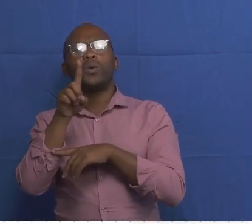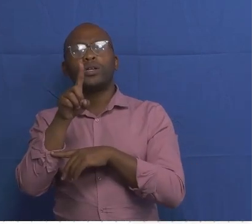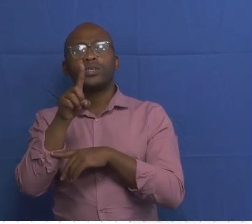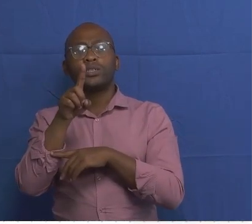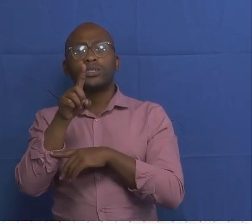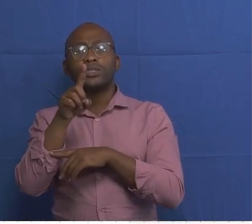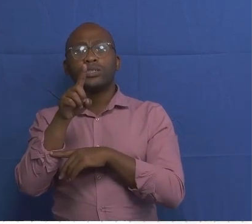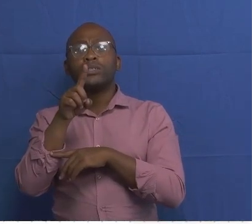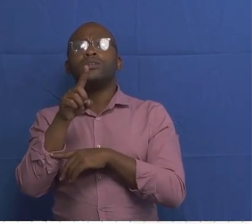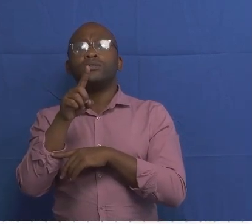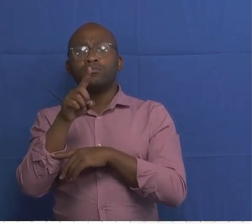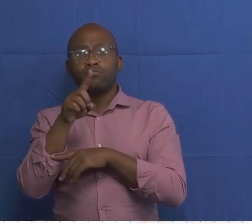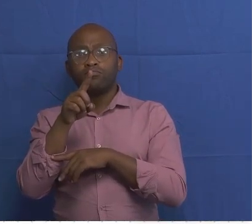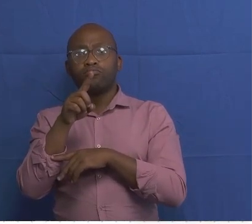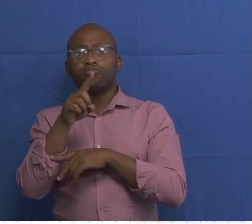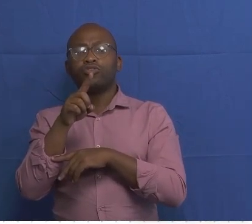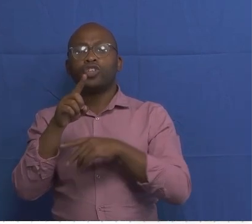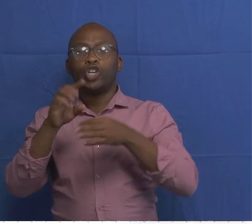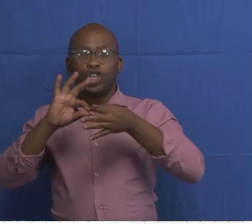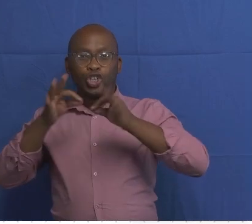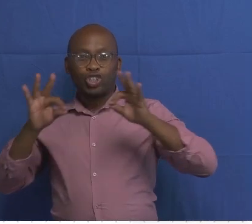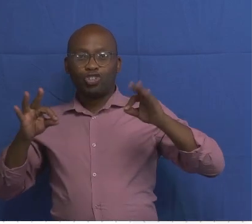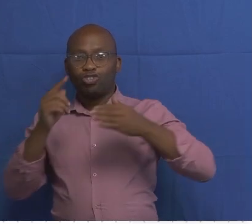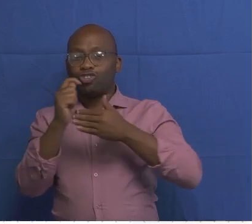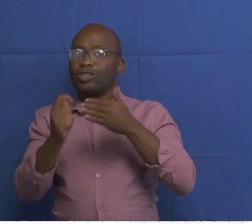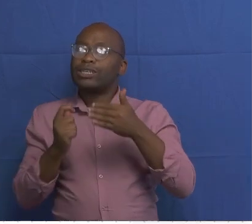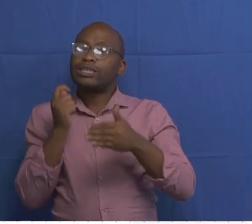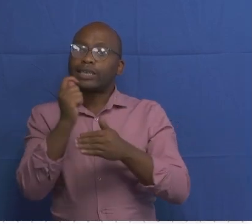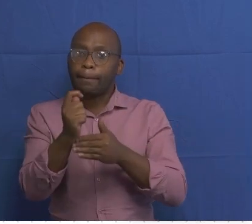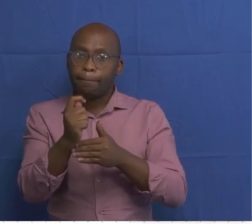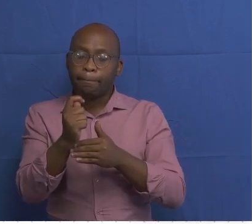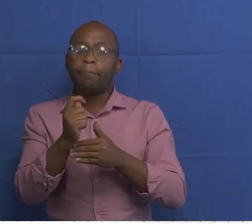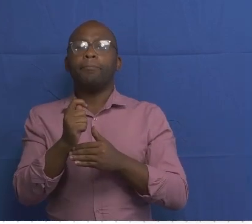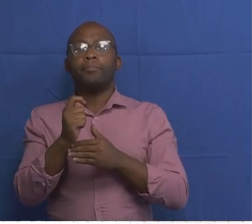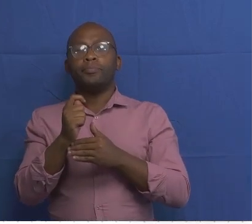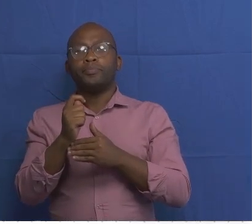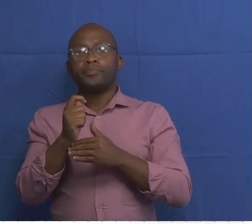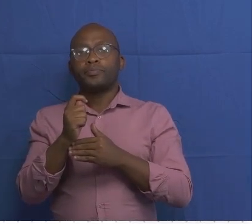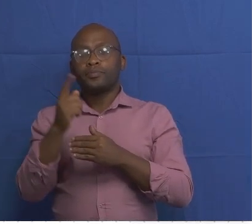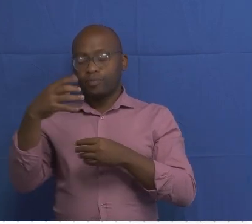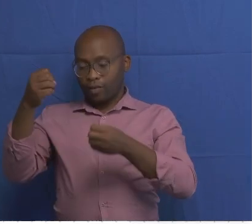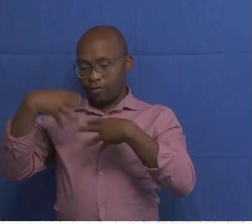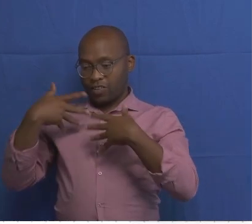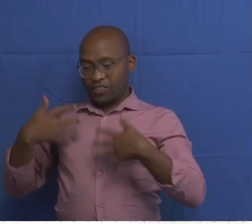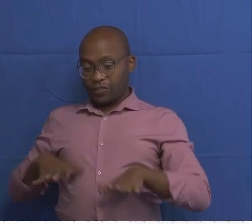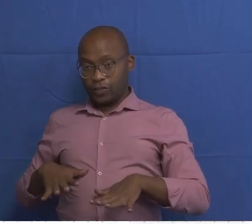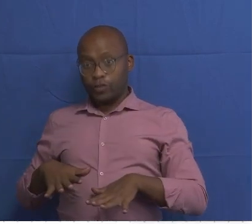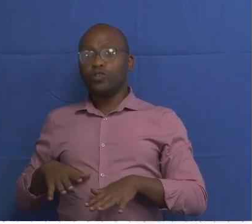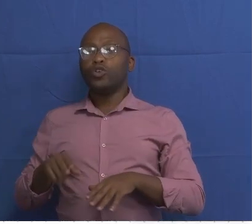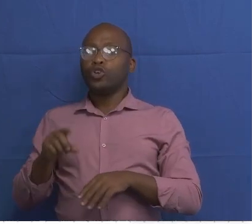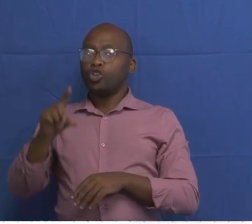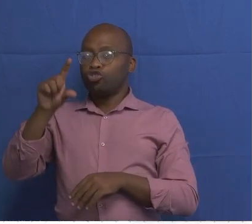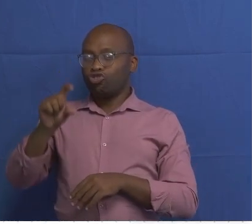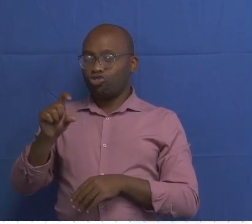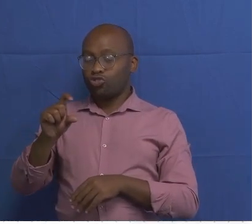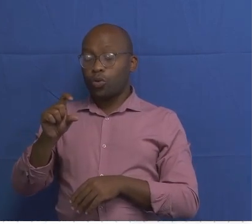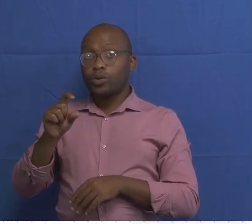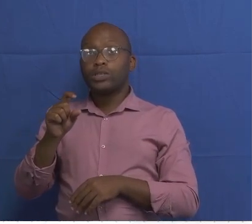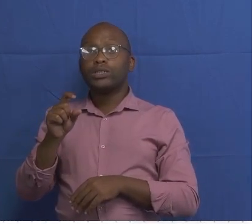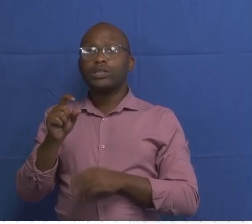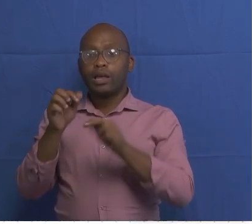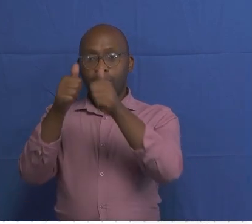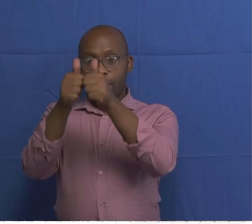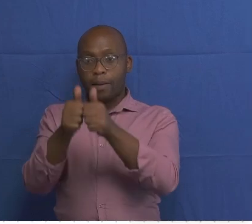genotype, but what have we been given? We have been given short, and we have been given that the alleles for short, it's only